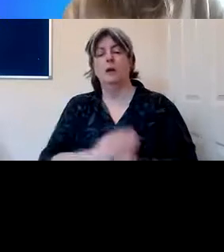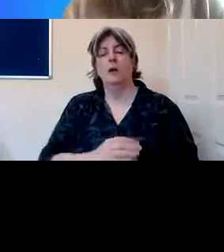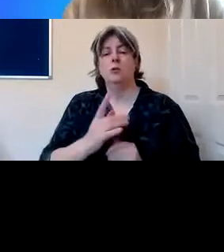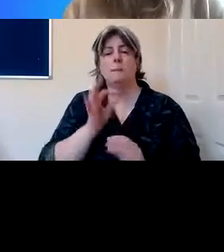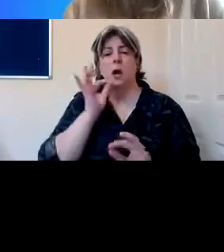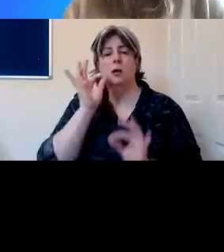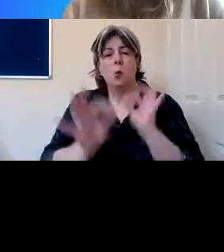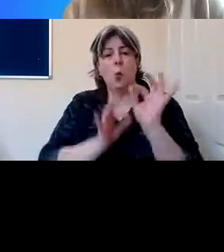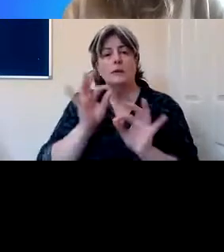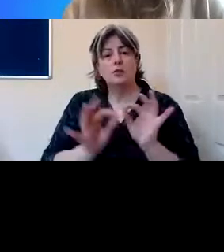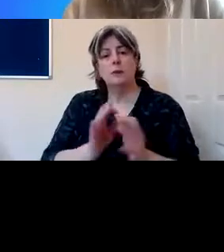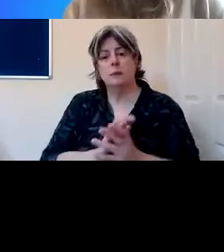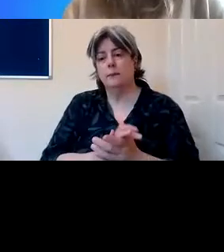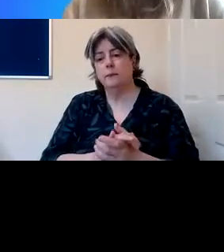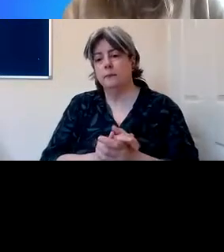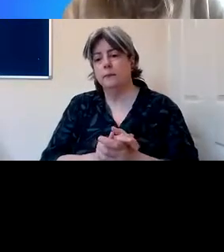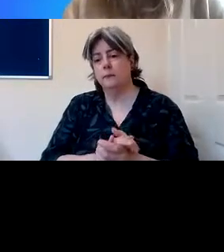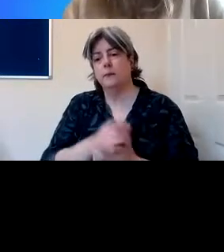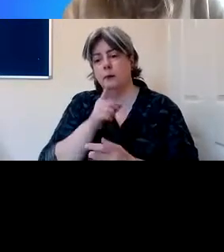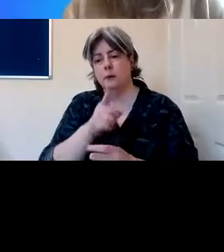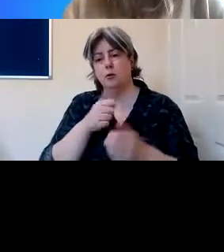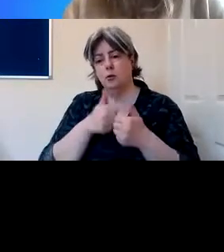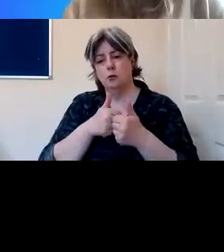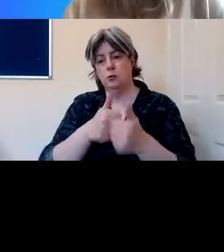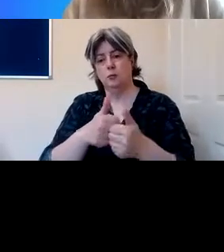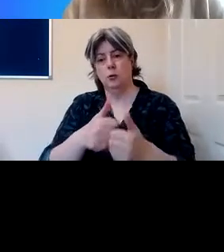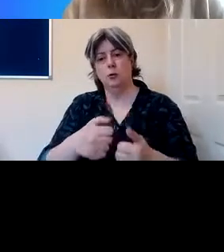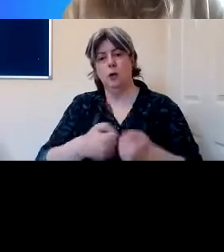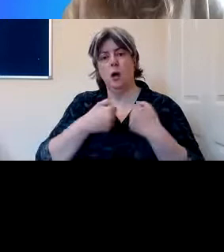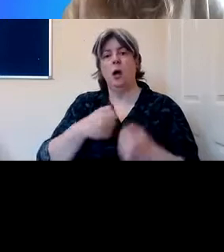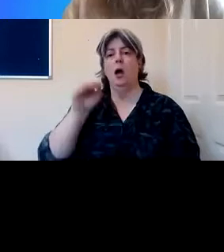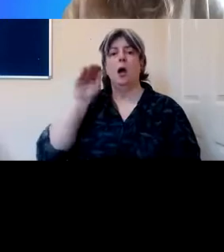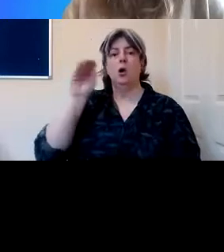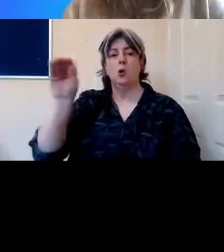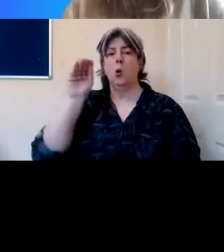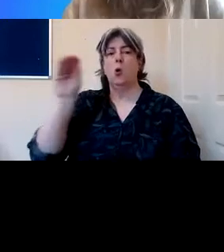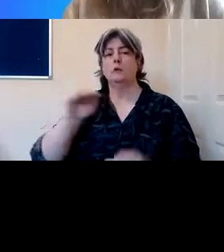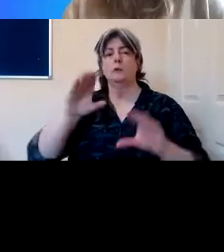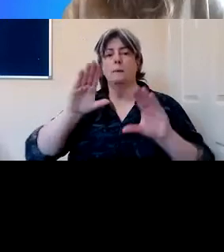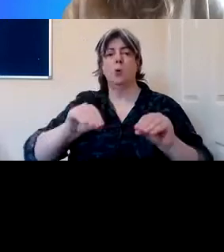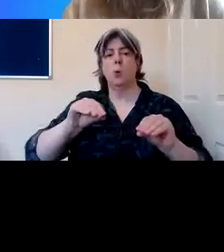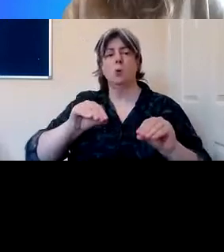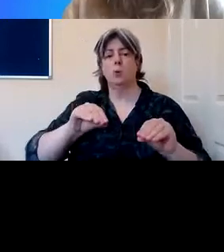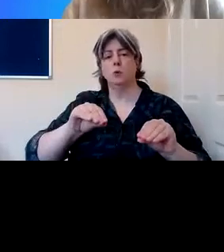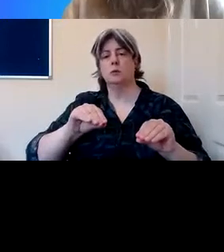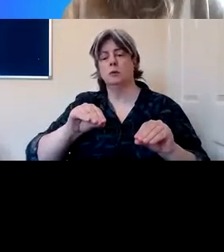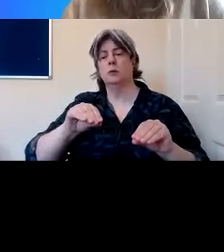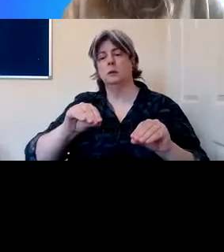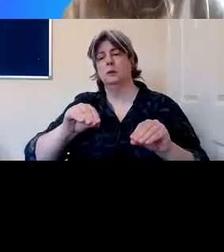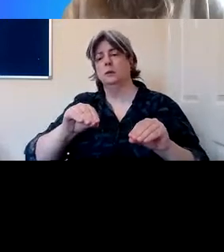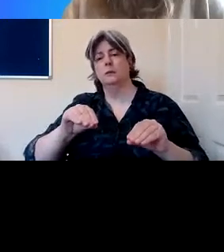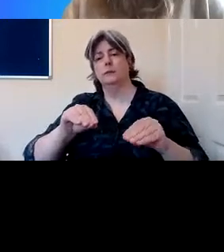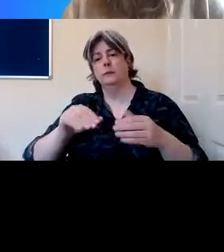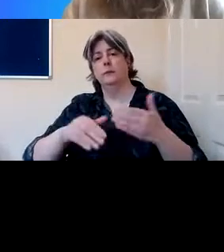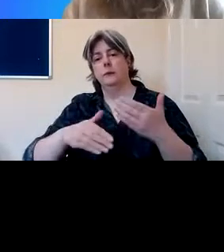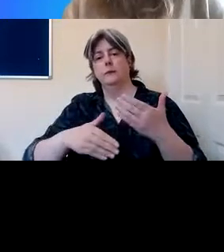of the candidates, do you support our call for a pause on the rollout of the new curriculum? And do you support our